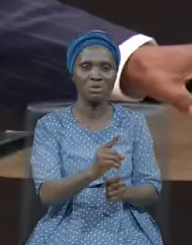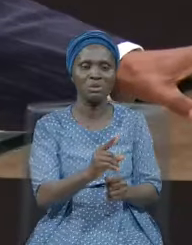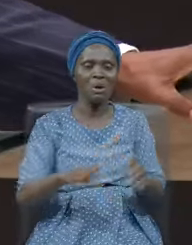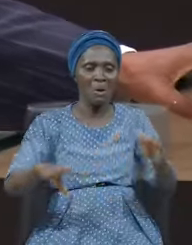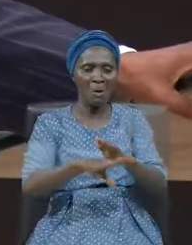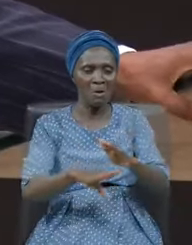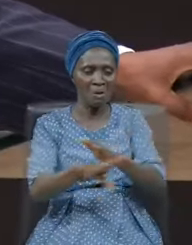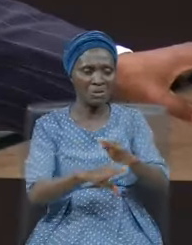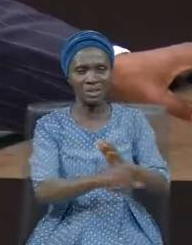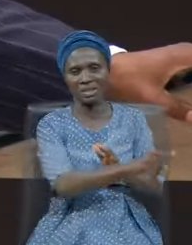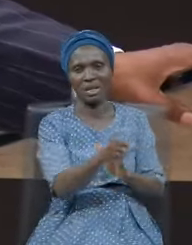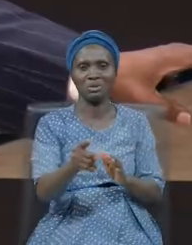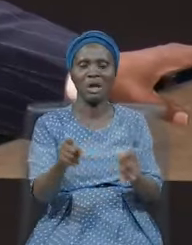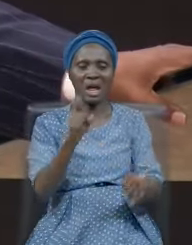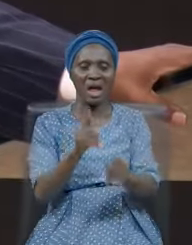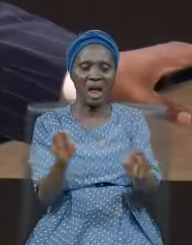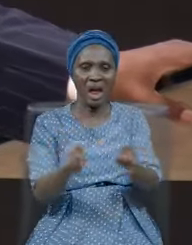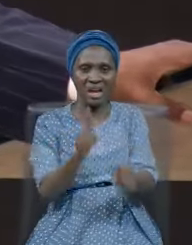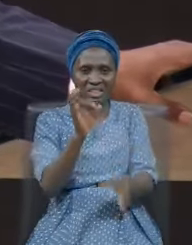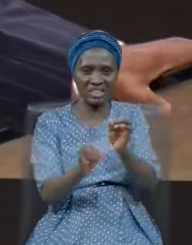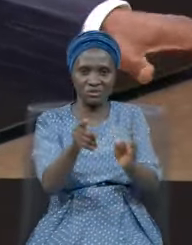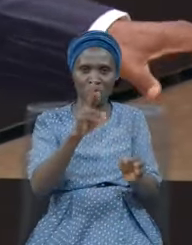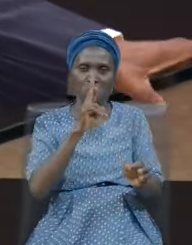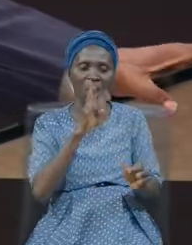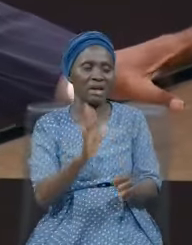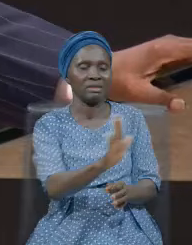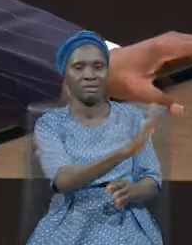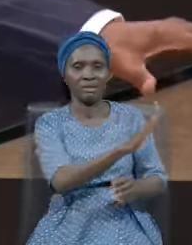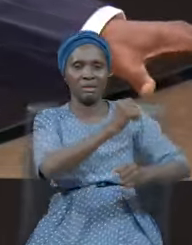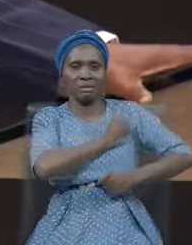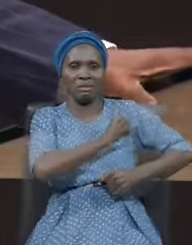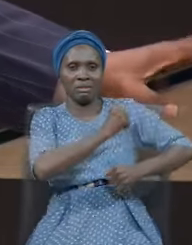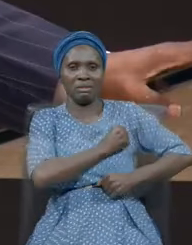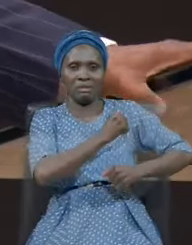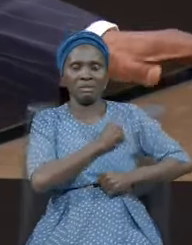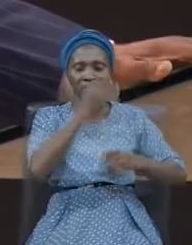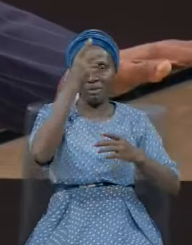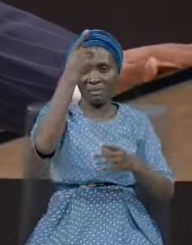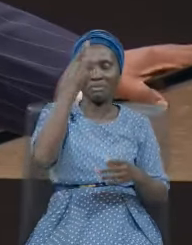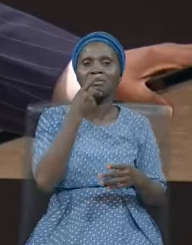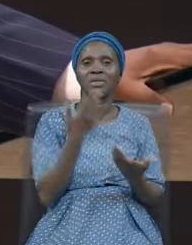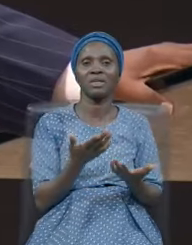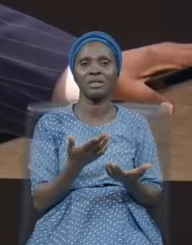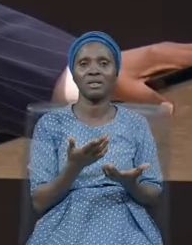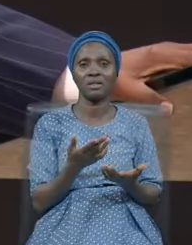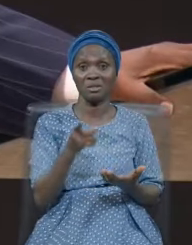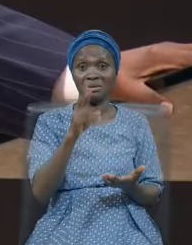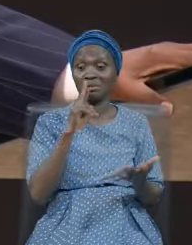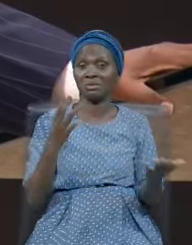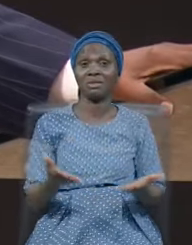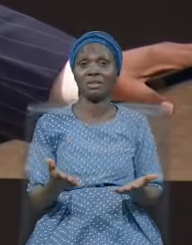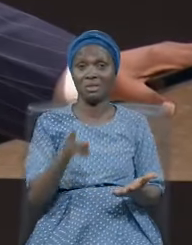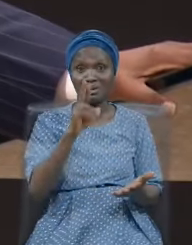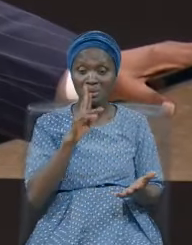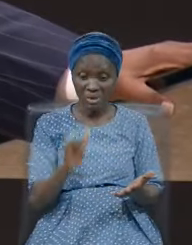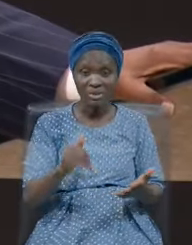militant, conquering, captain, parent. Here you are, you're young.